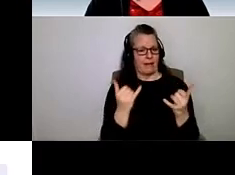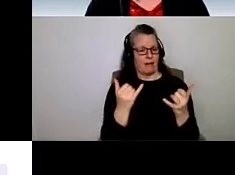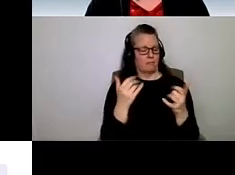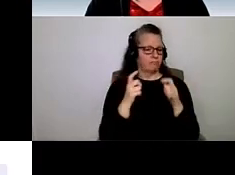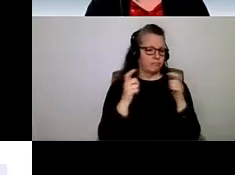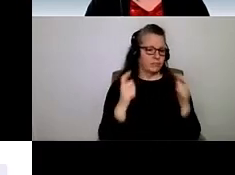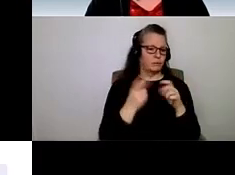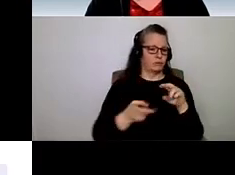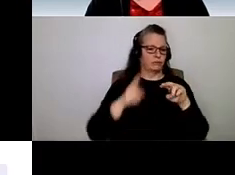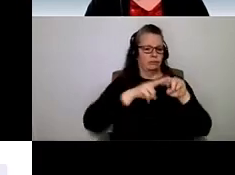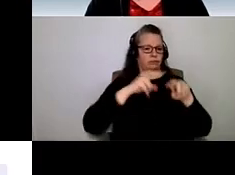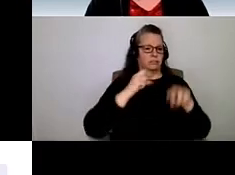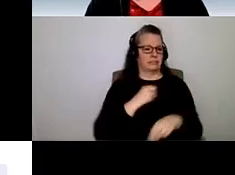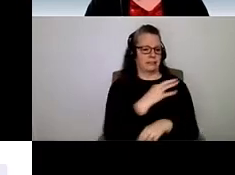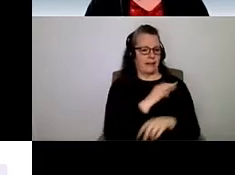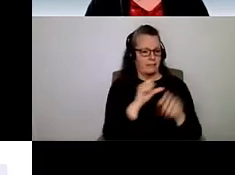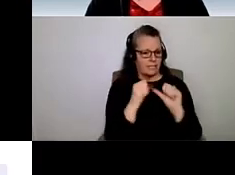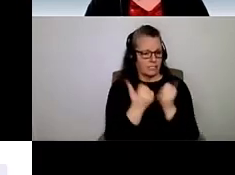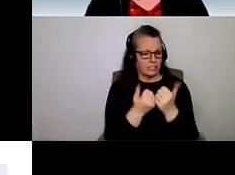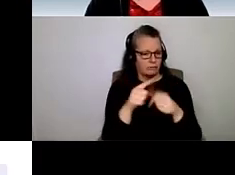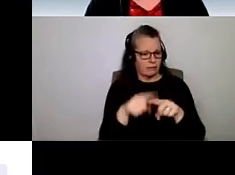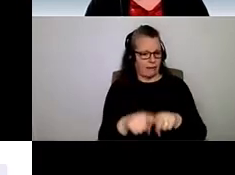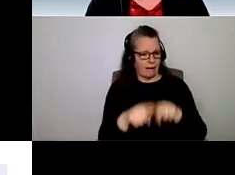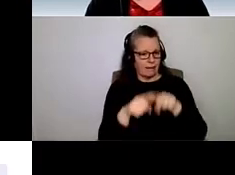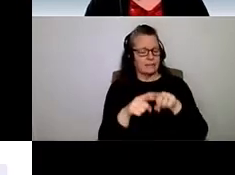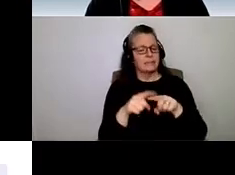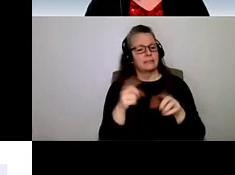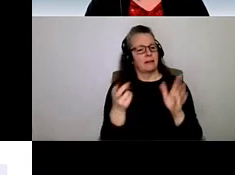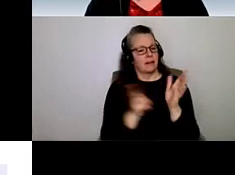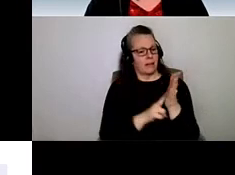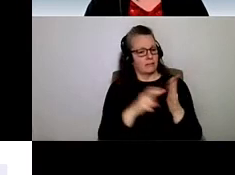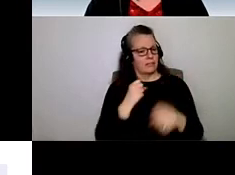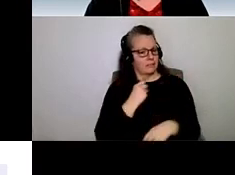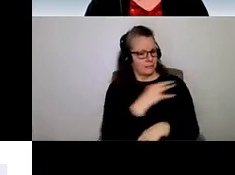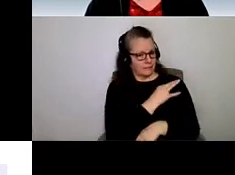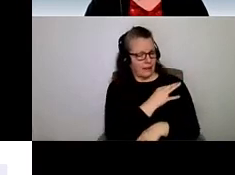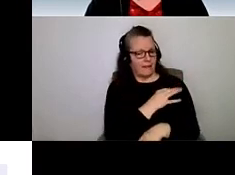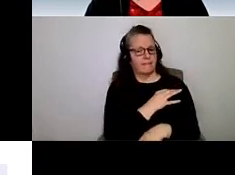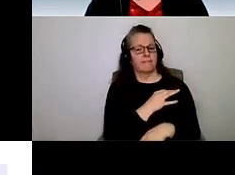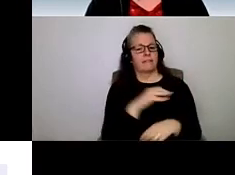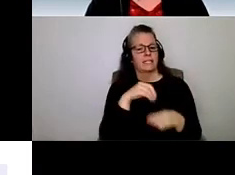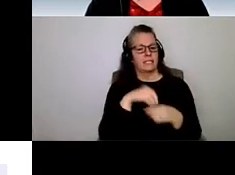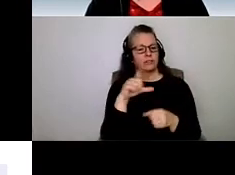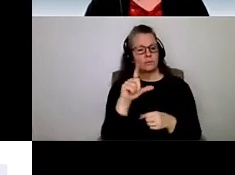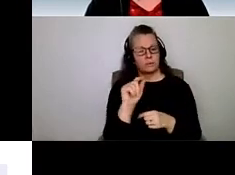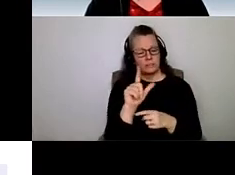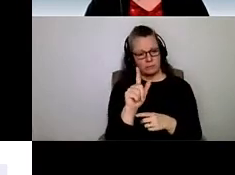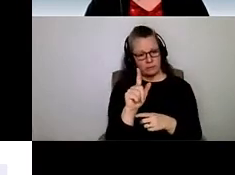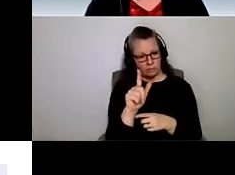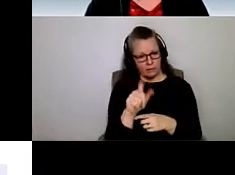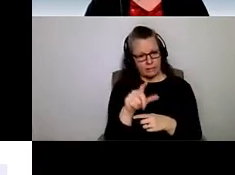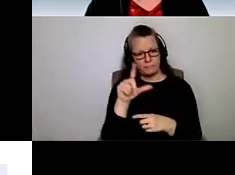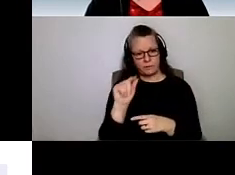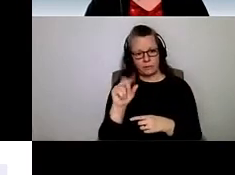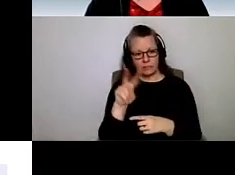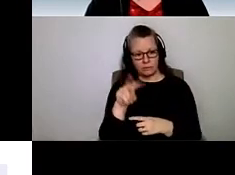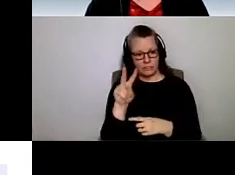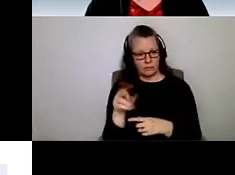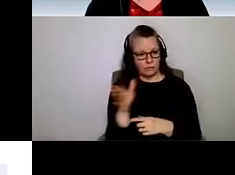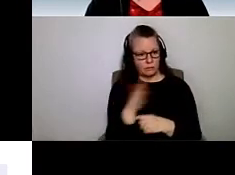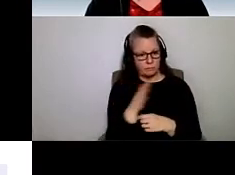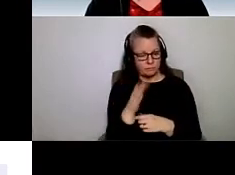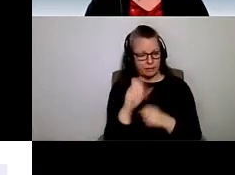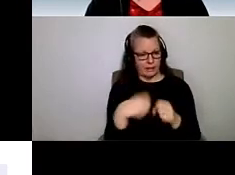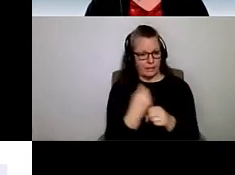in staffing agency reliance, contracted staffing in 2021, 2022, but we've seen